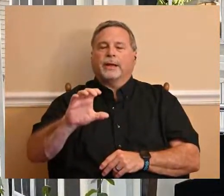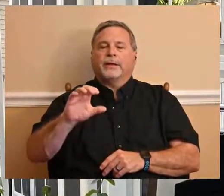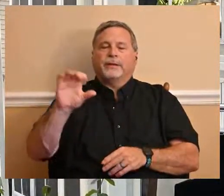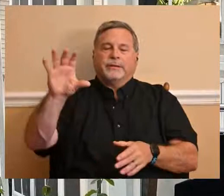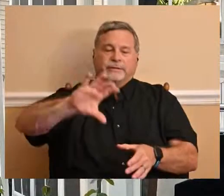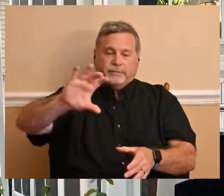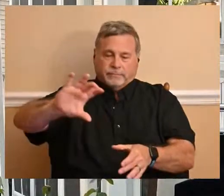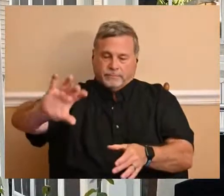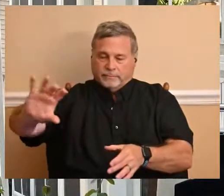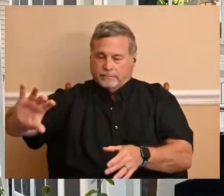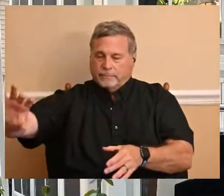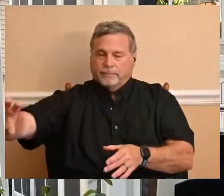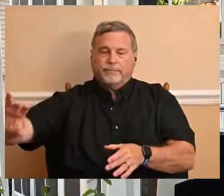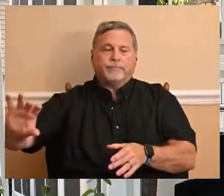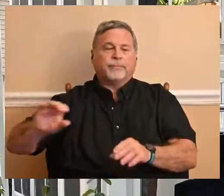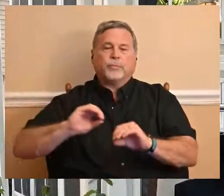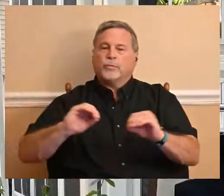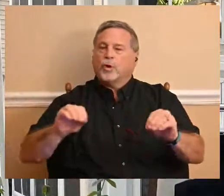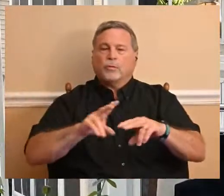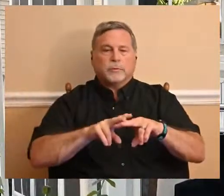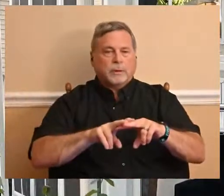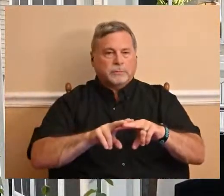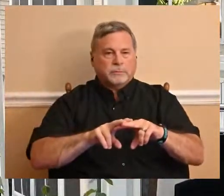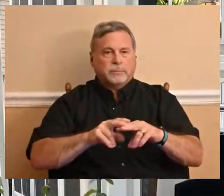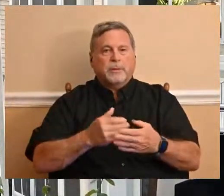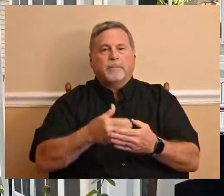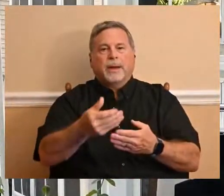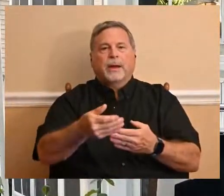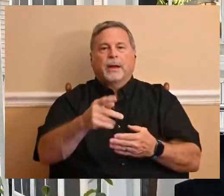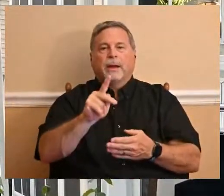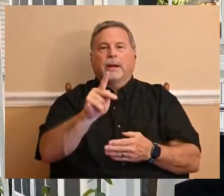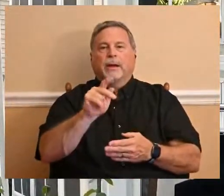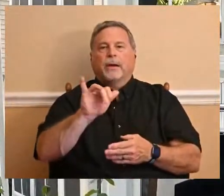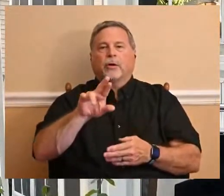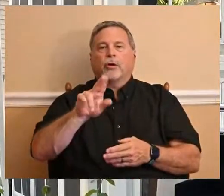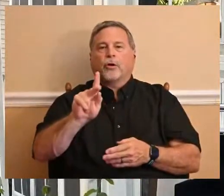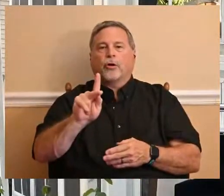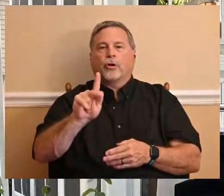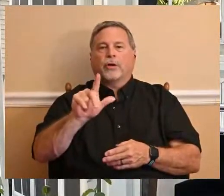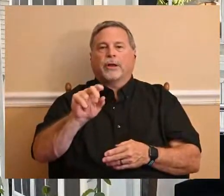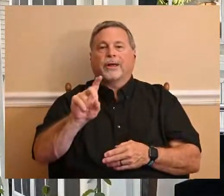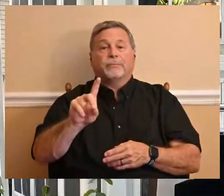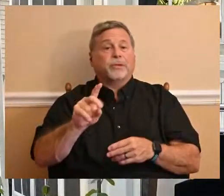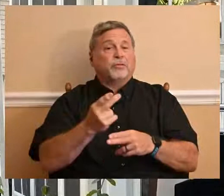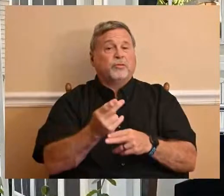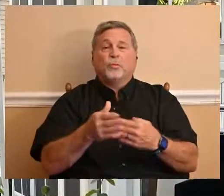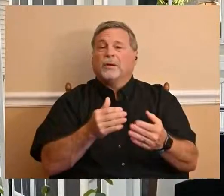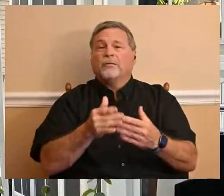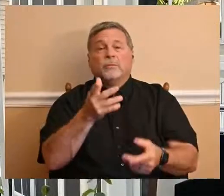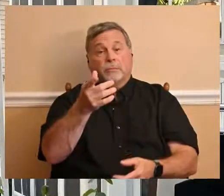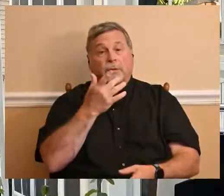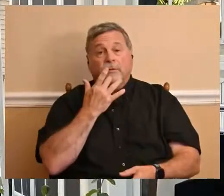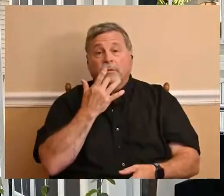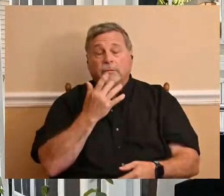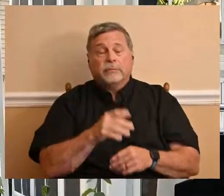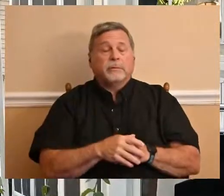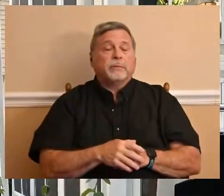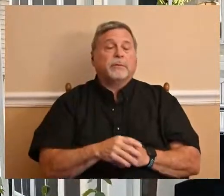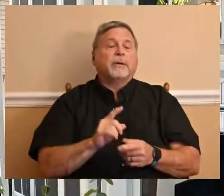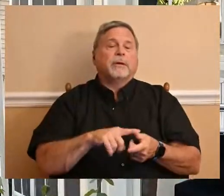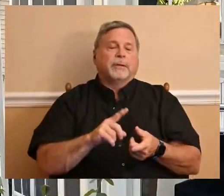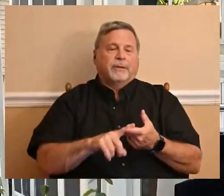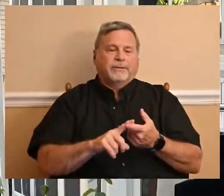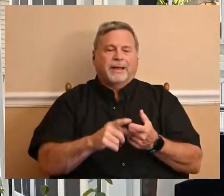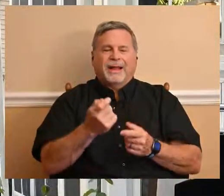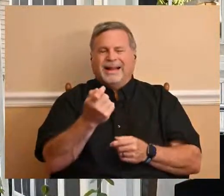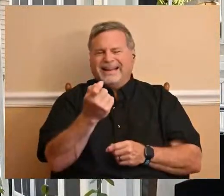again, this is an organic, no salt seasoning. I get it from Kirkland. But you could use whatever you like. And then I'm going to put just